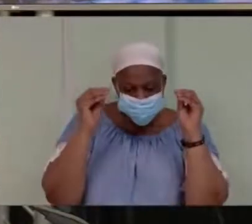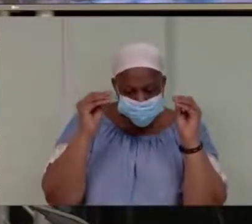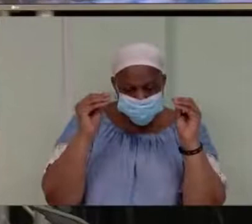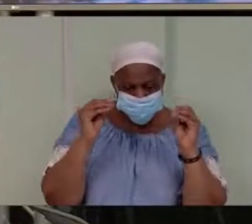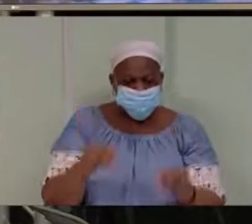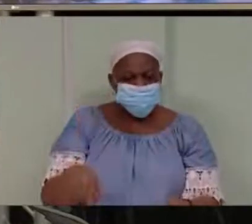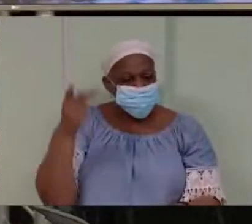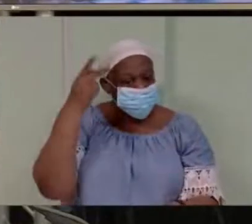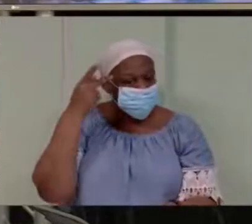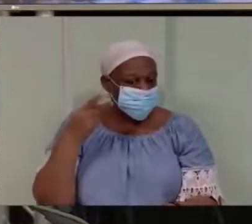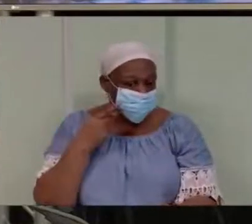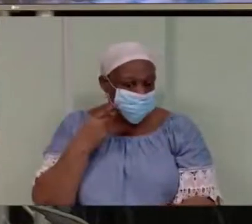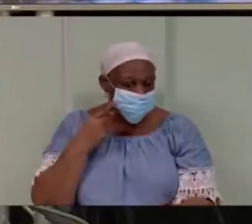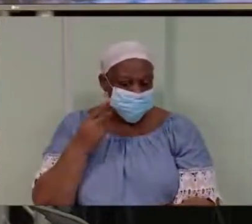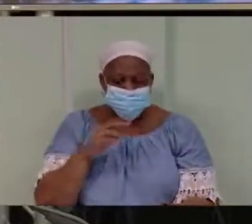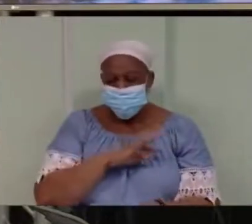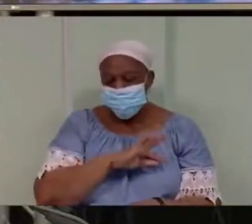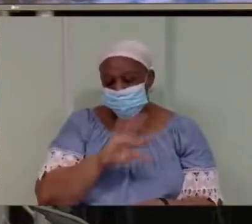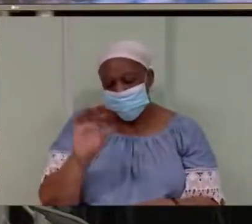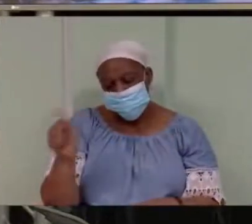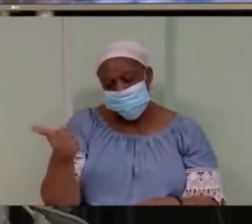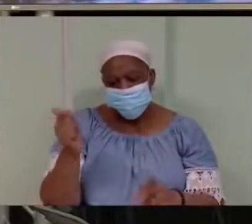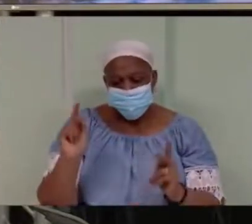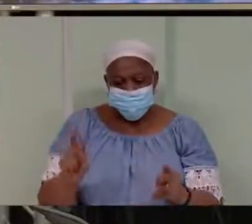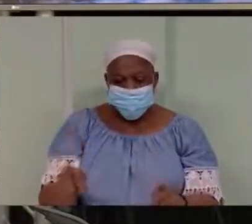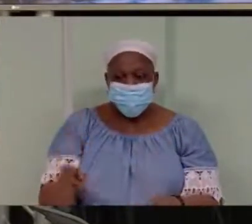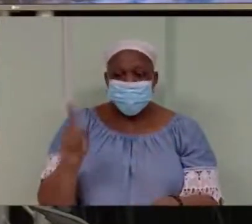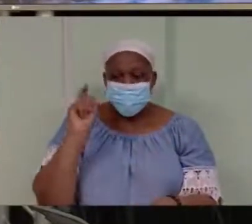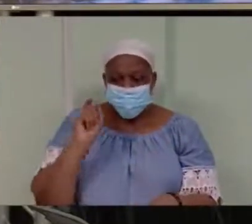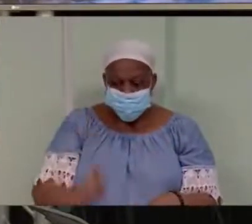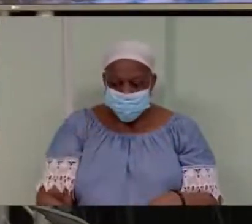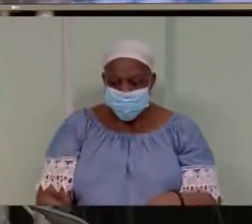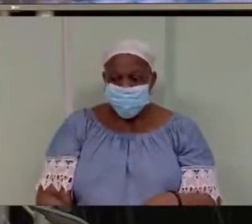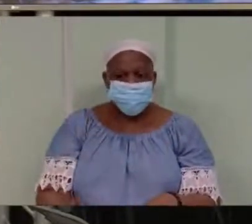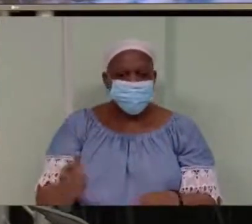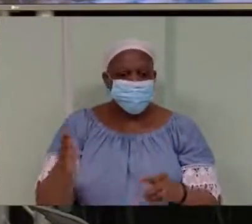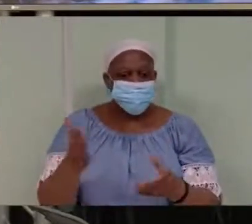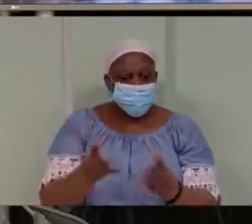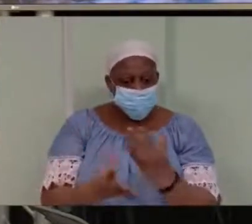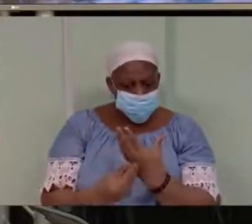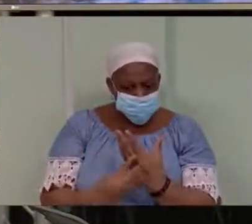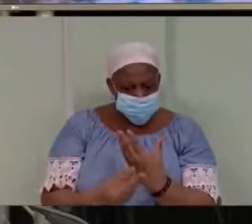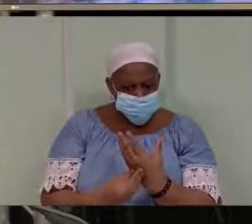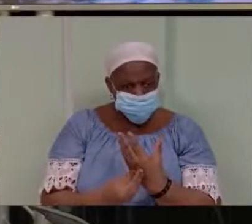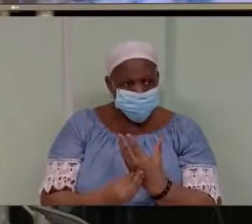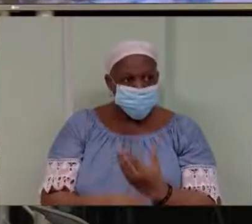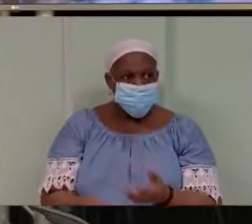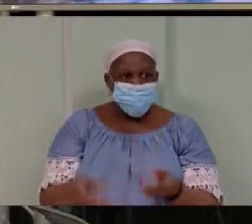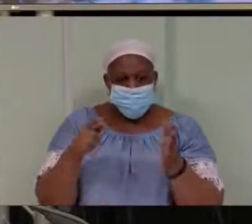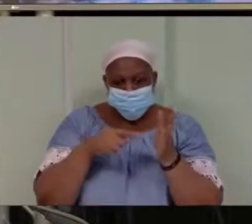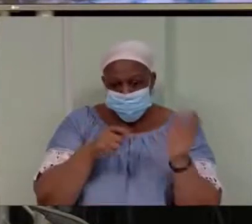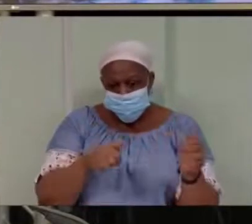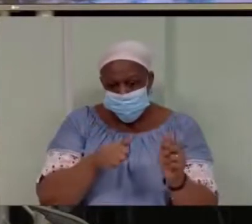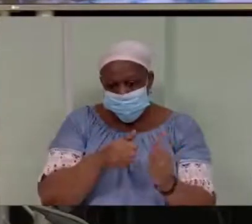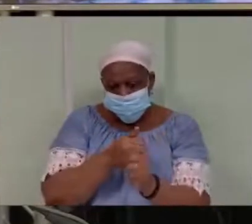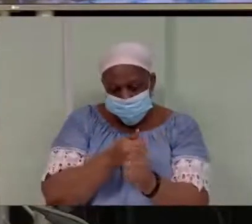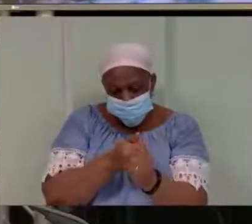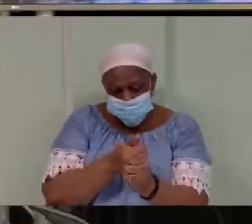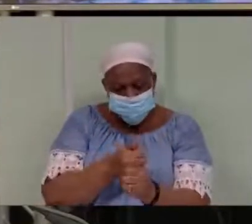guardians to adopt and follow special operational procedures at the early childhood